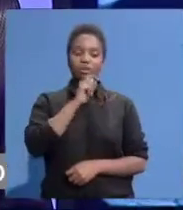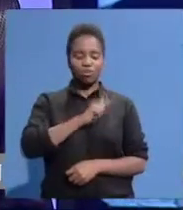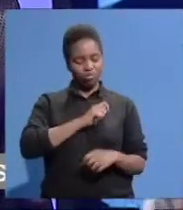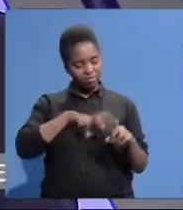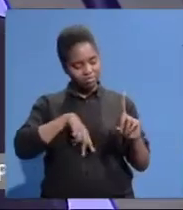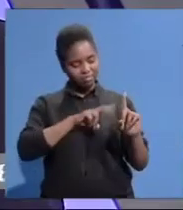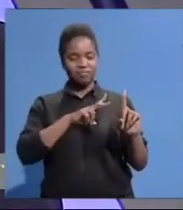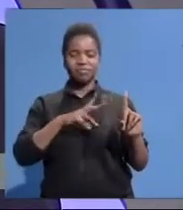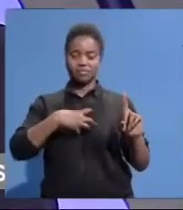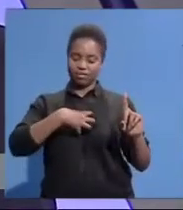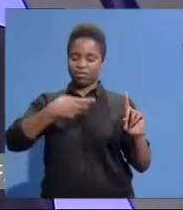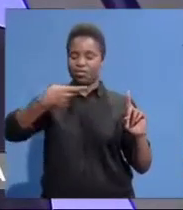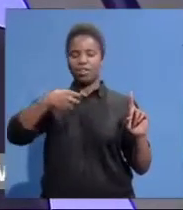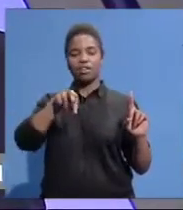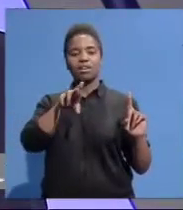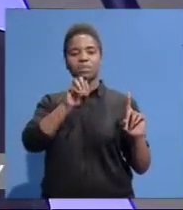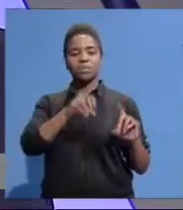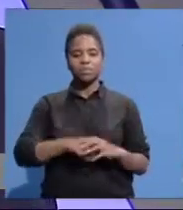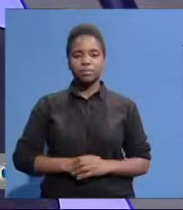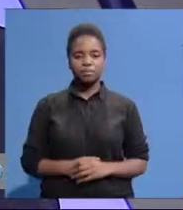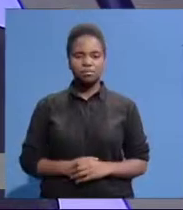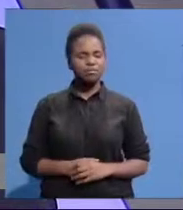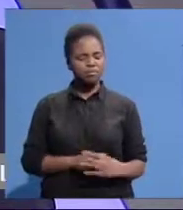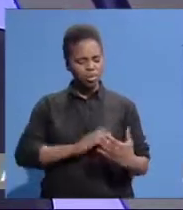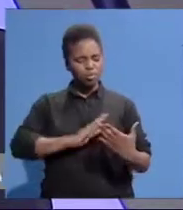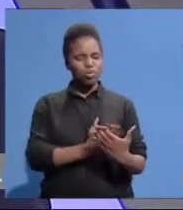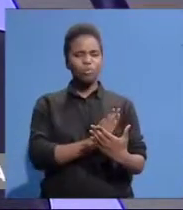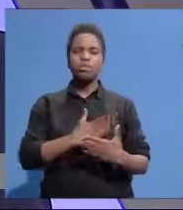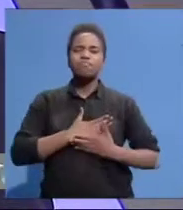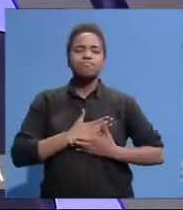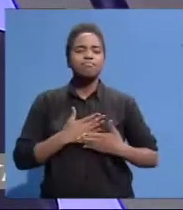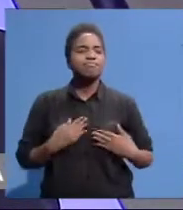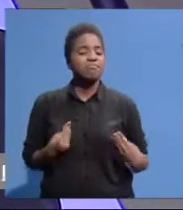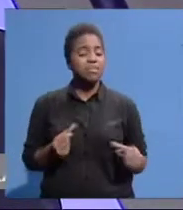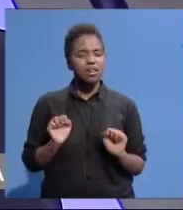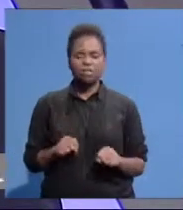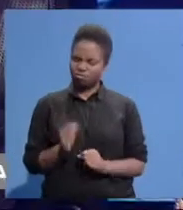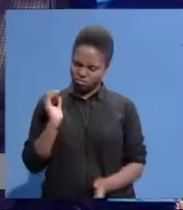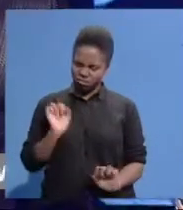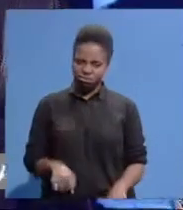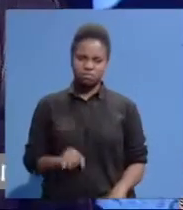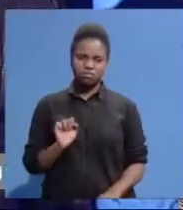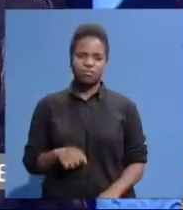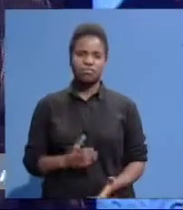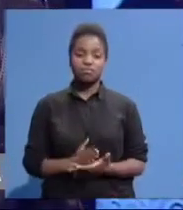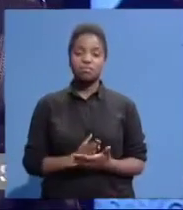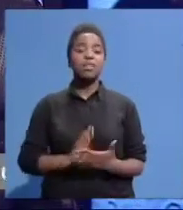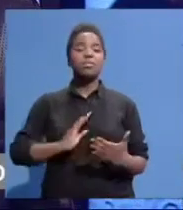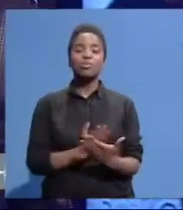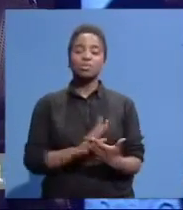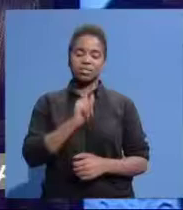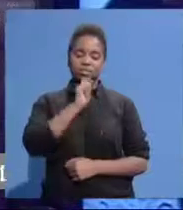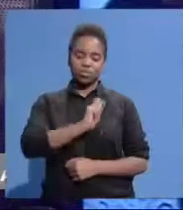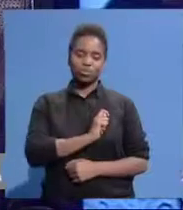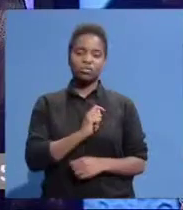You know. And just music as a form of healing. Do you Yes. find that it is a form of healing for us? Definitely, man. I mean, I think music is everything.